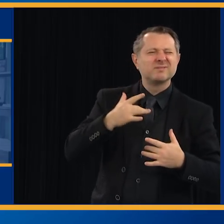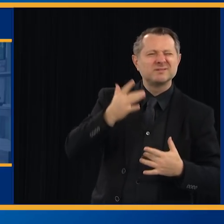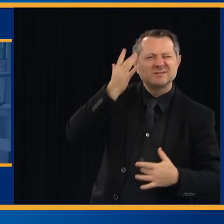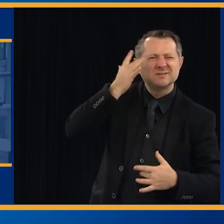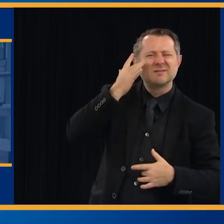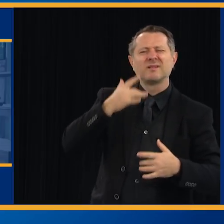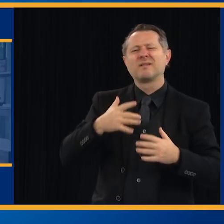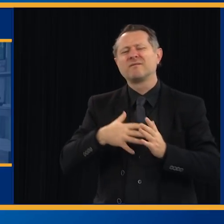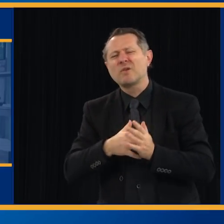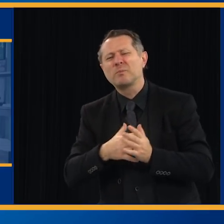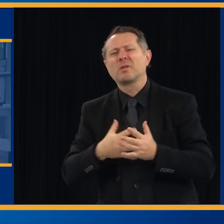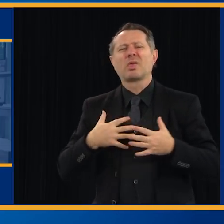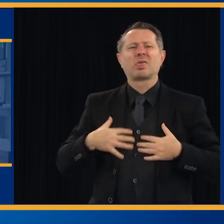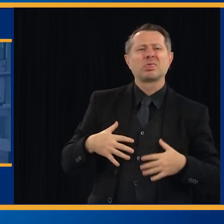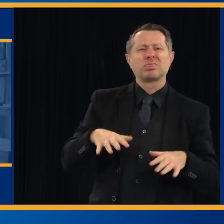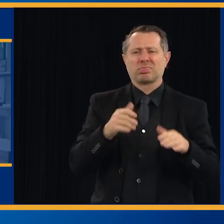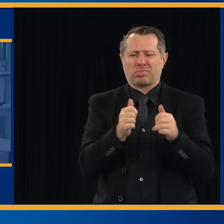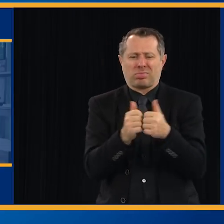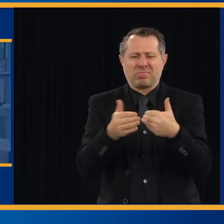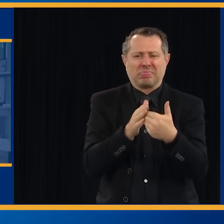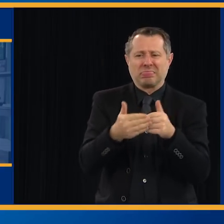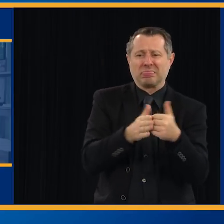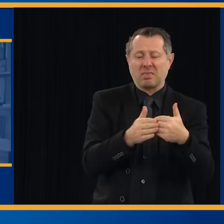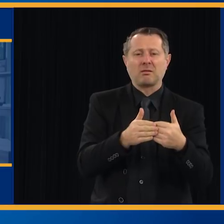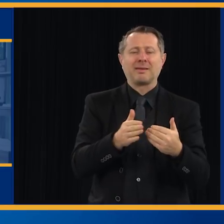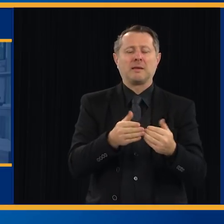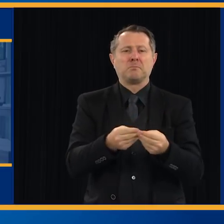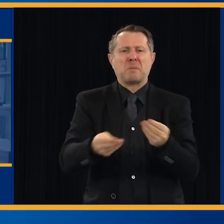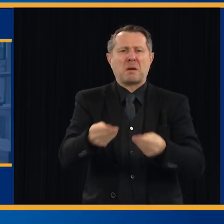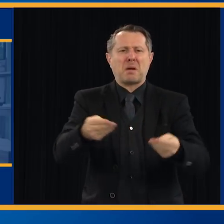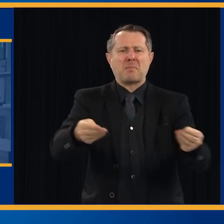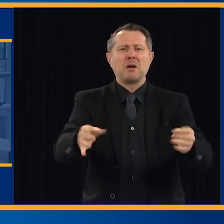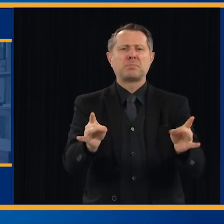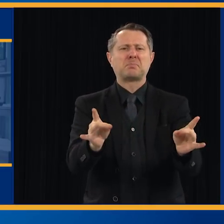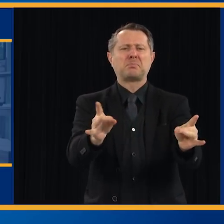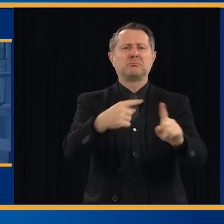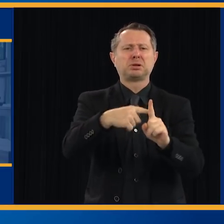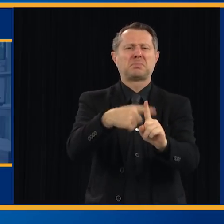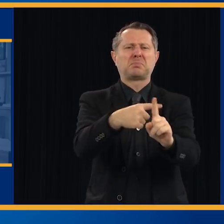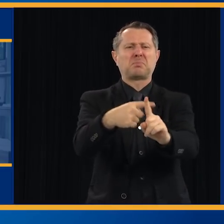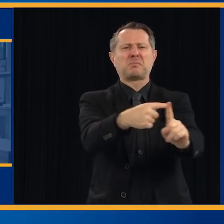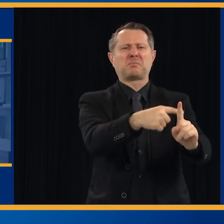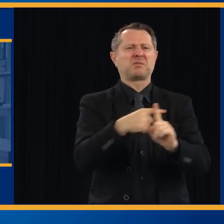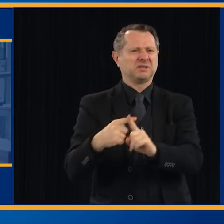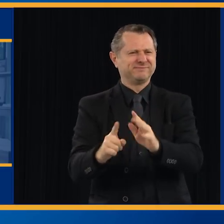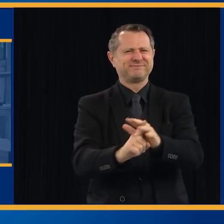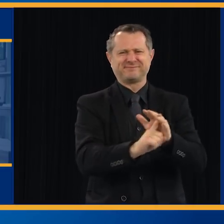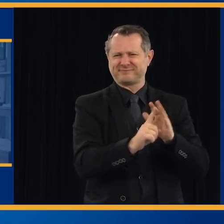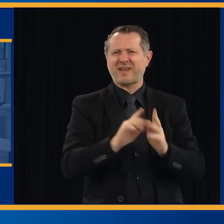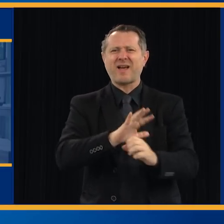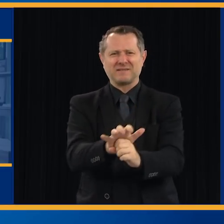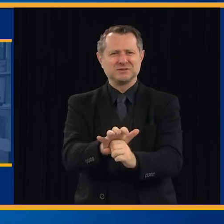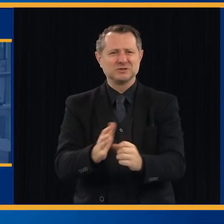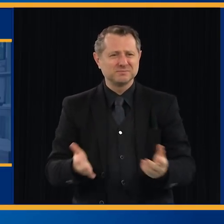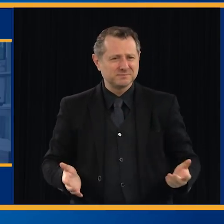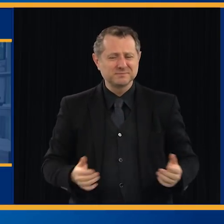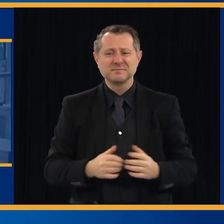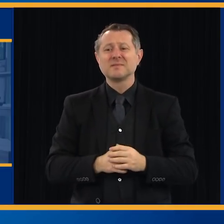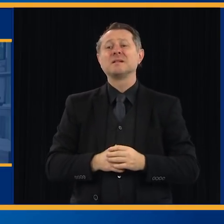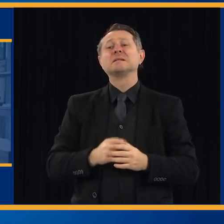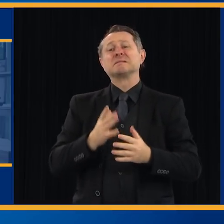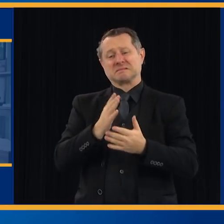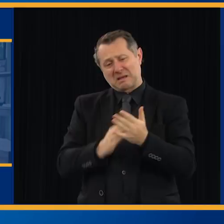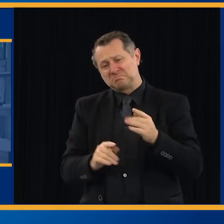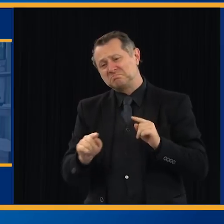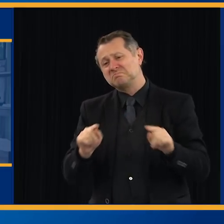setting, where it can just spread like fire through dry grass. We have had really disturbing situations